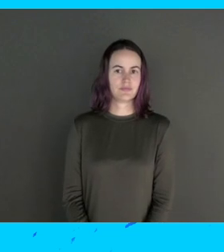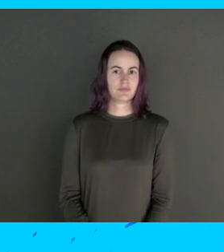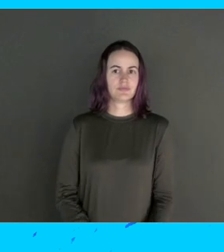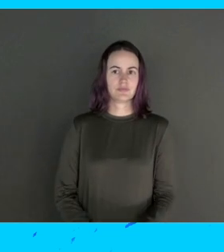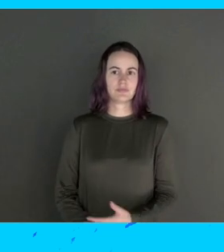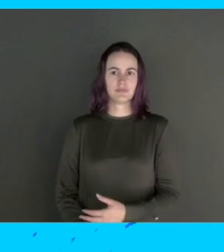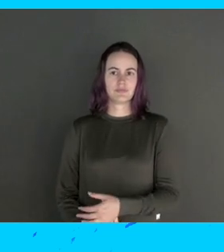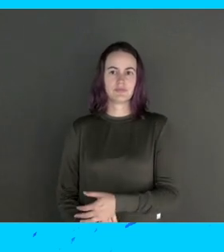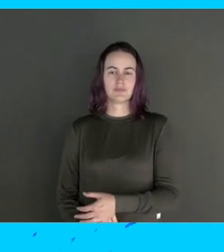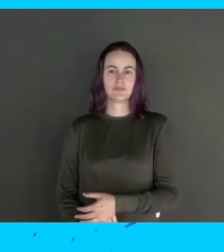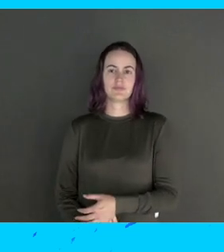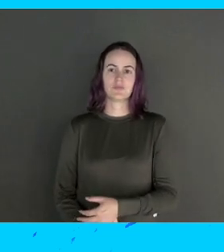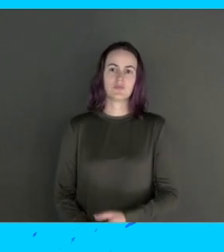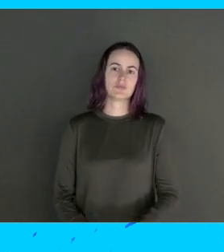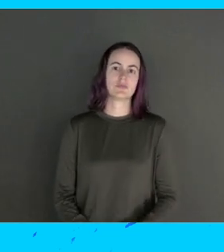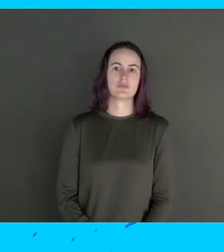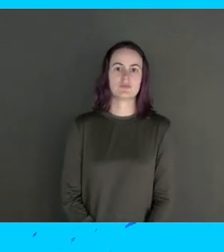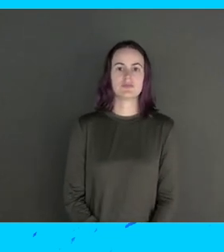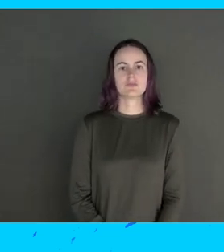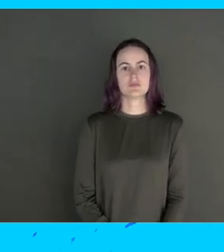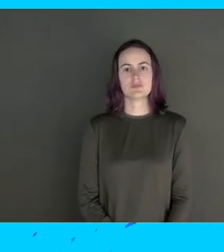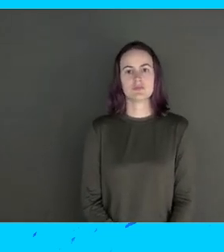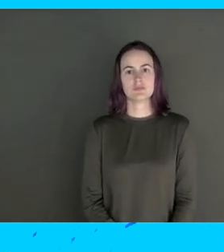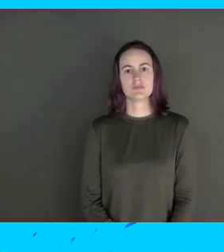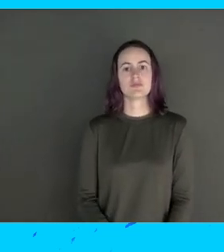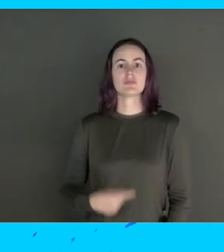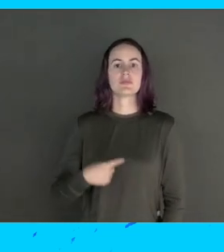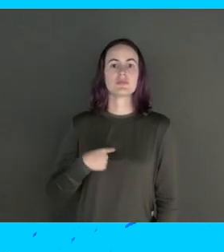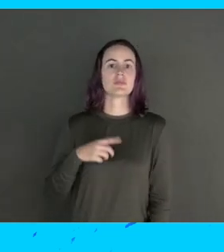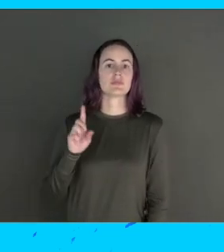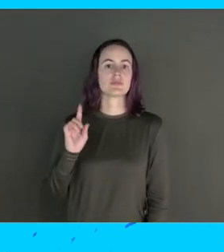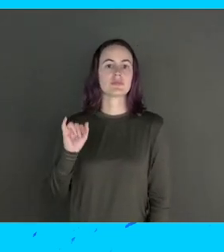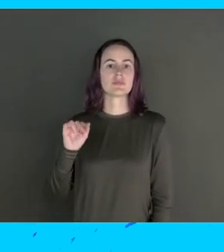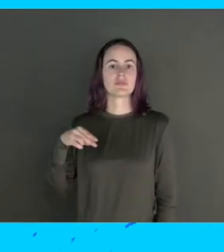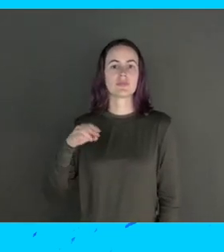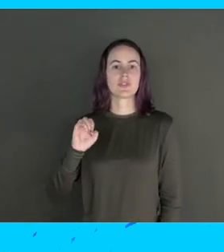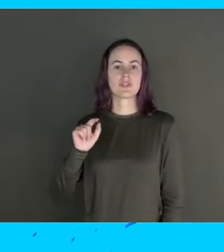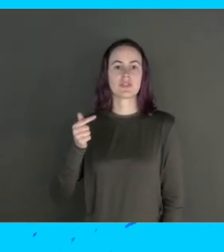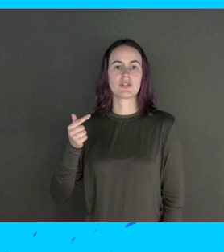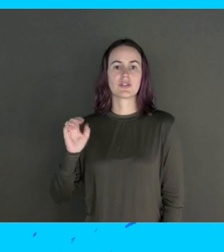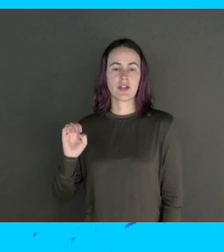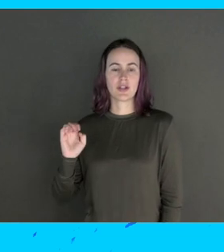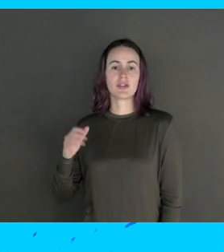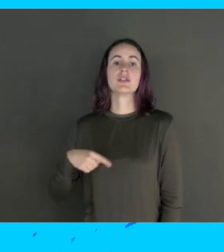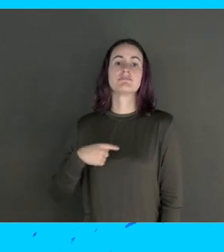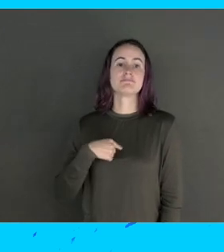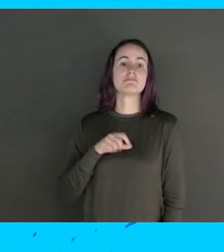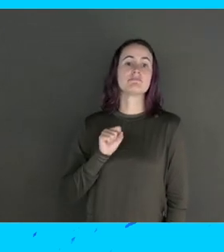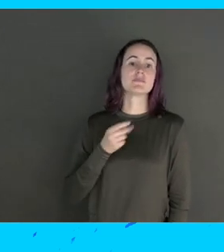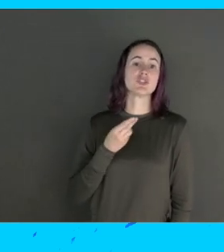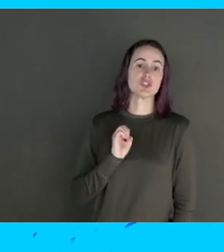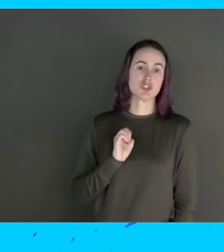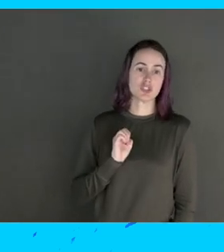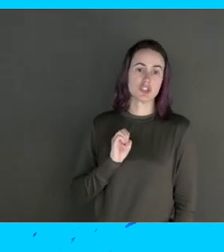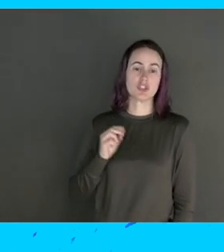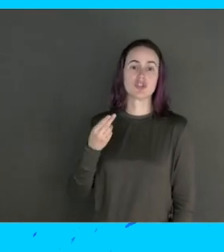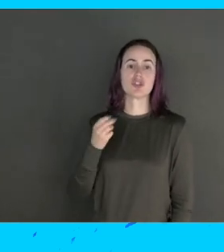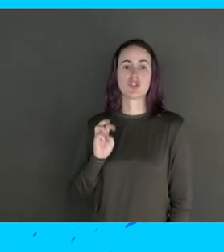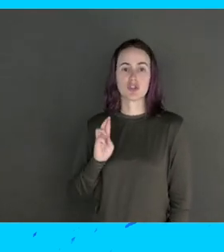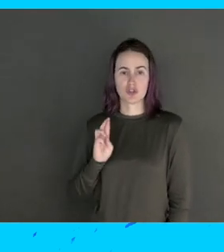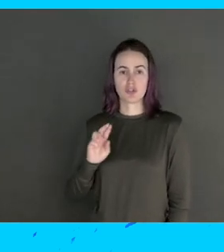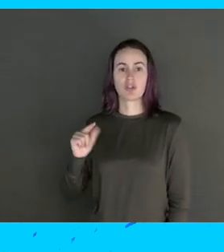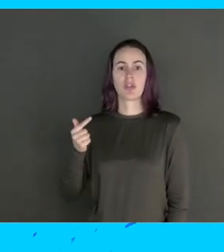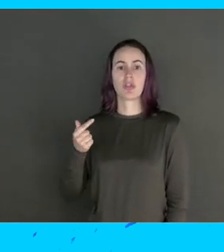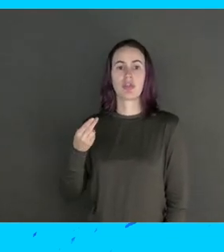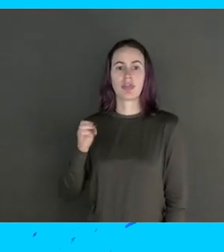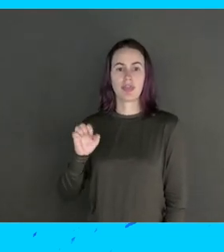Greetings. My name is Danette Wilkins, and I use she, her, and they, them pronouns. I'm a program officer for sexual and reproductive health with